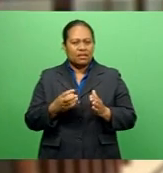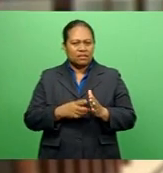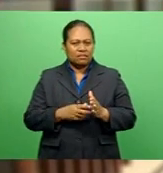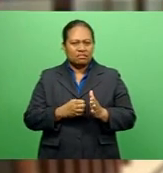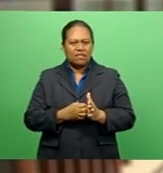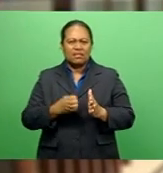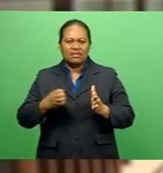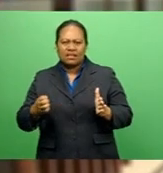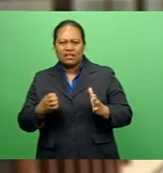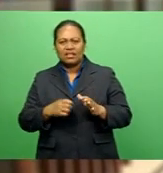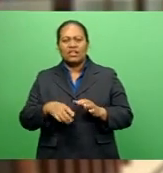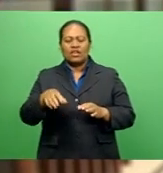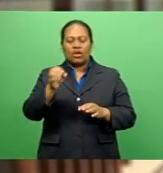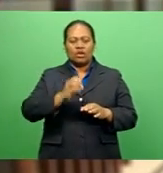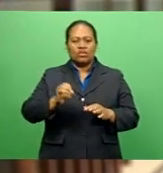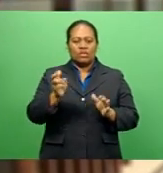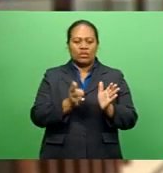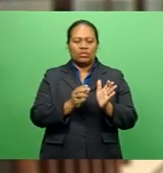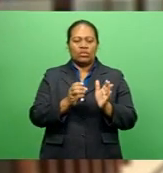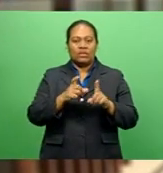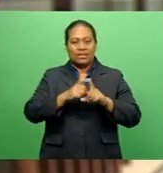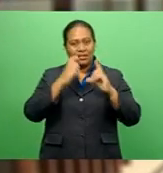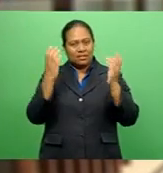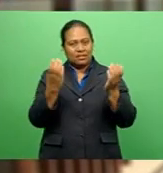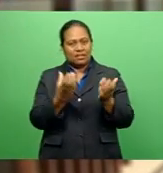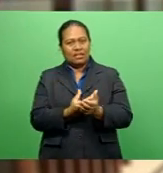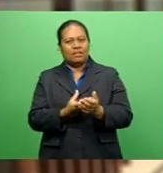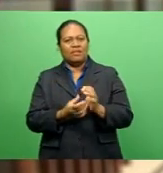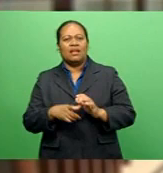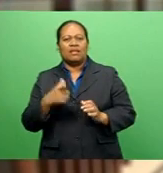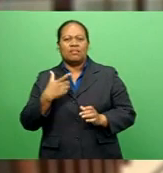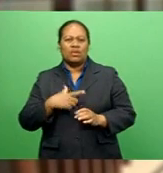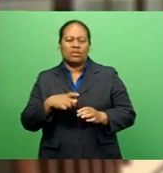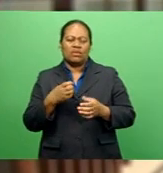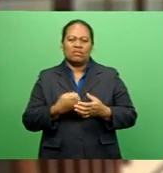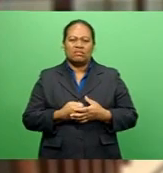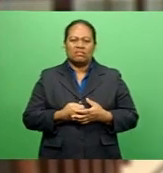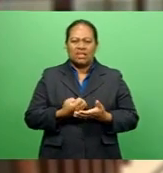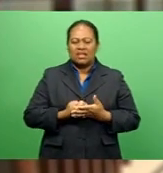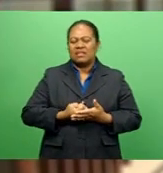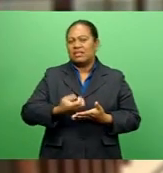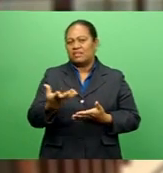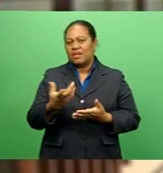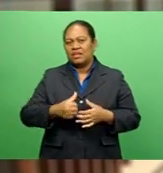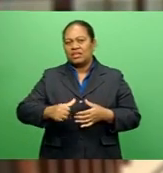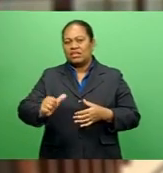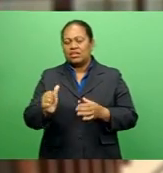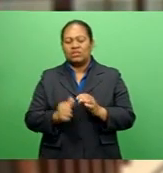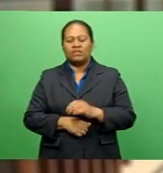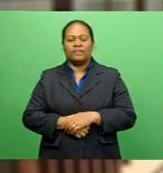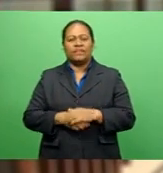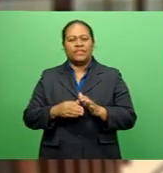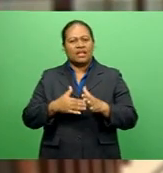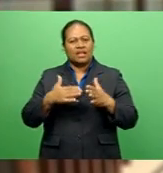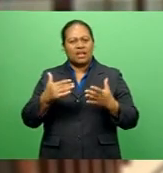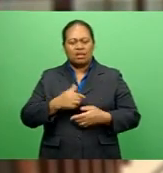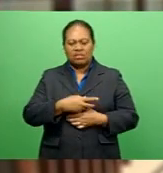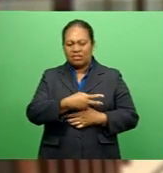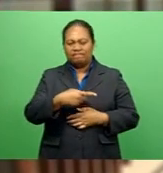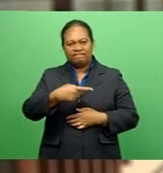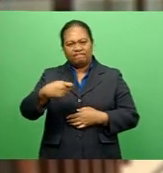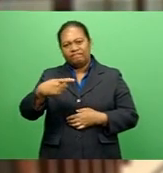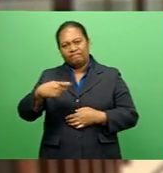reported pace in October to December, with firms tightening spending on plants and equipment and sharply cutting inventories